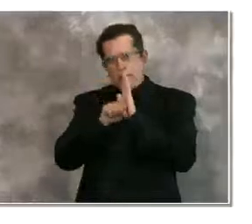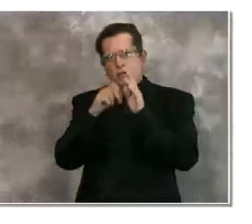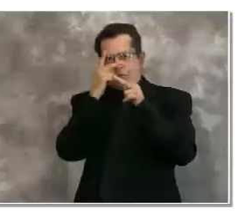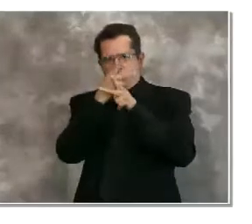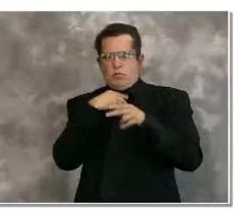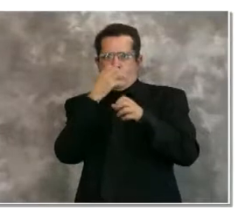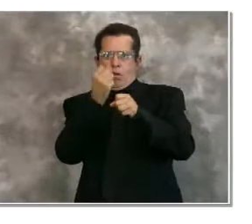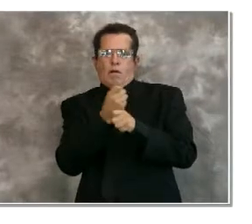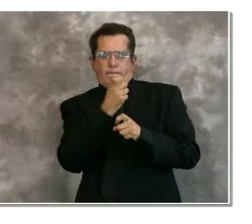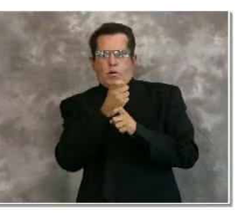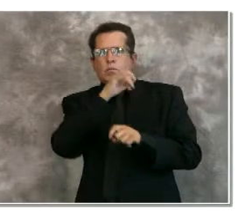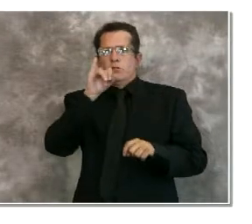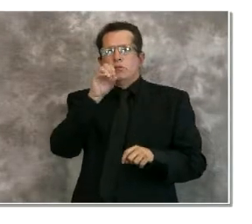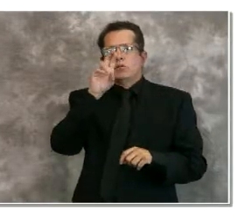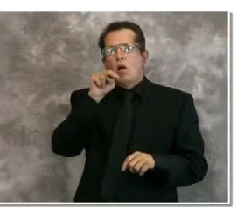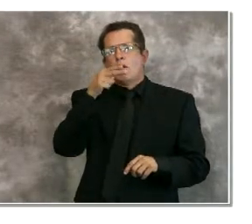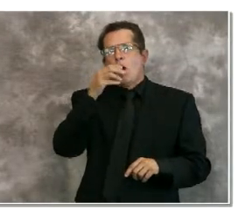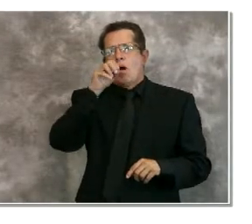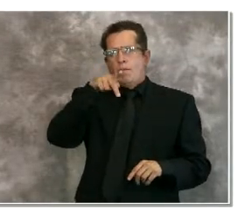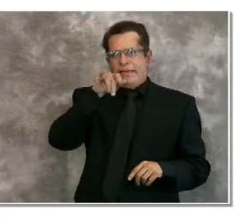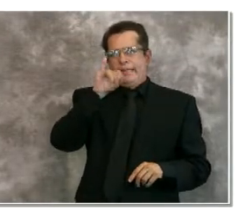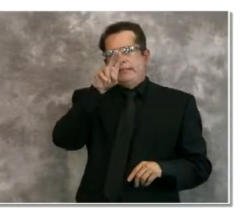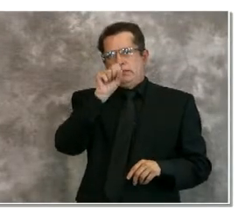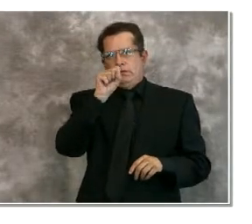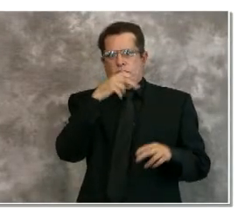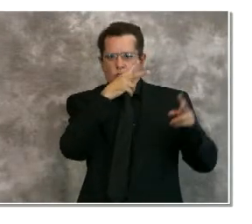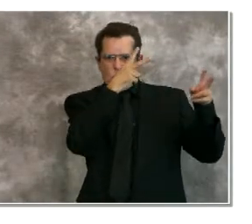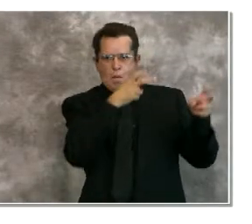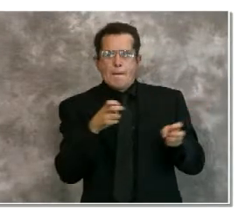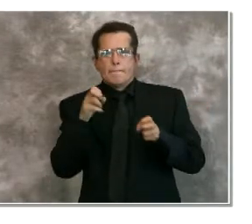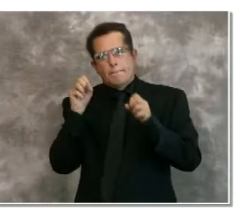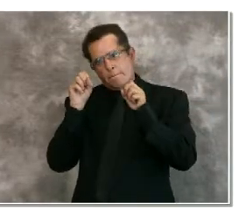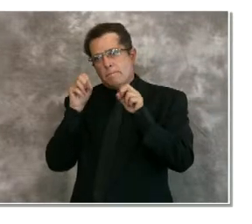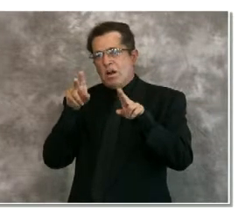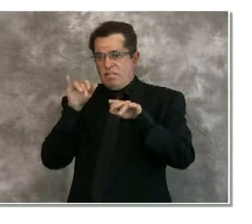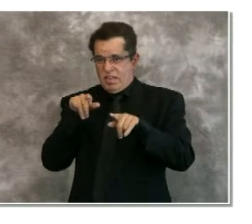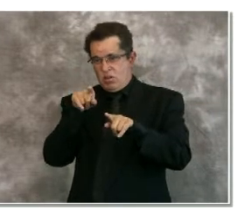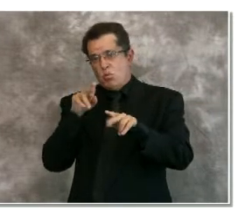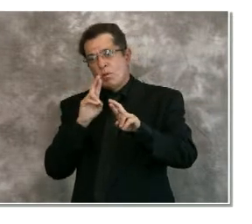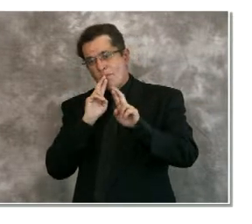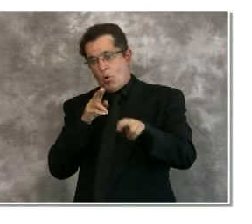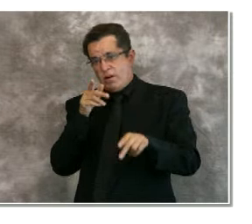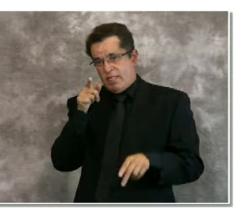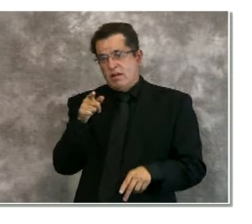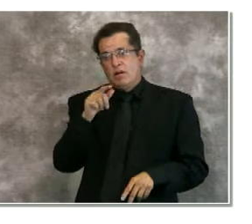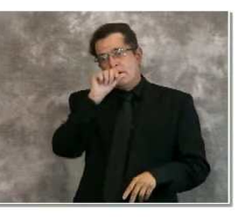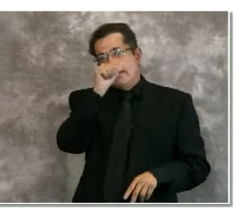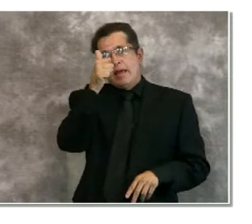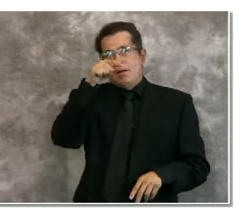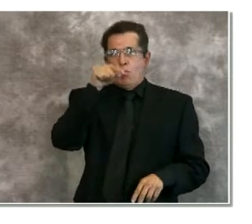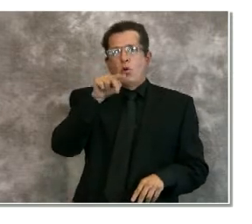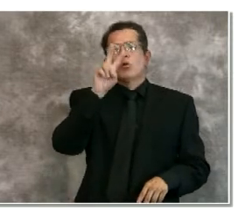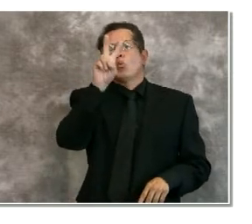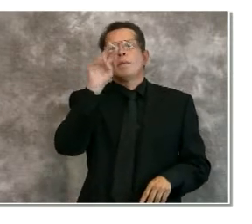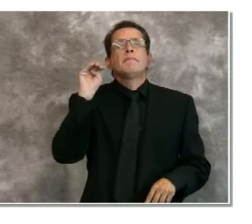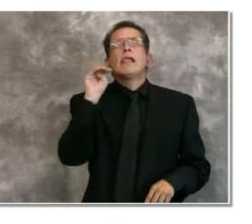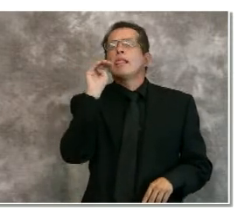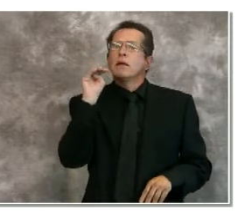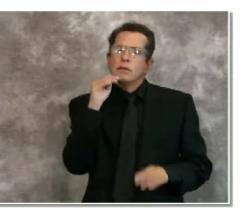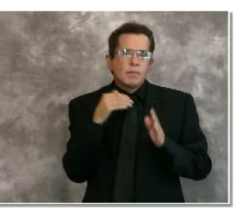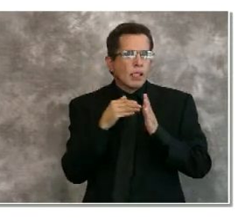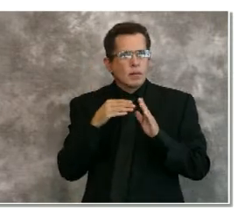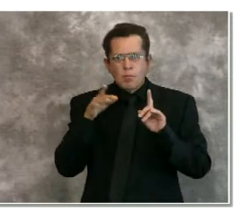is retrieved from the Johns Hopkins dashboard. And globally, there are almost 10.2 million positive